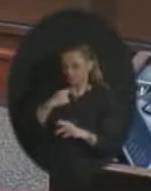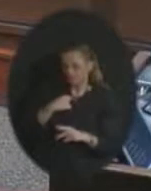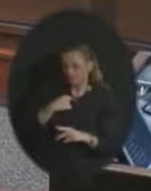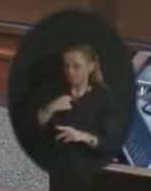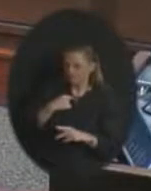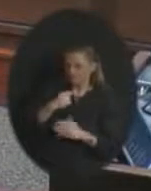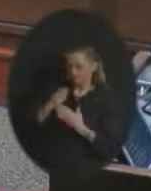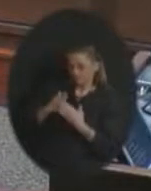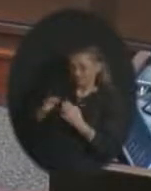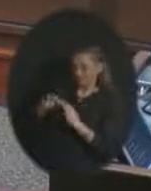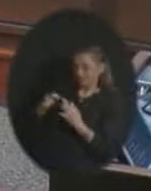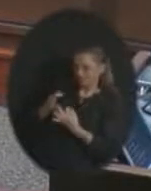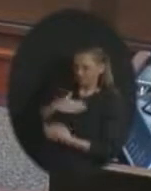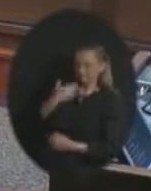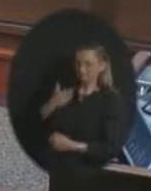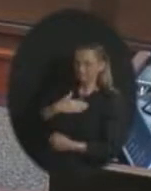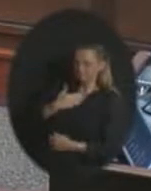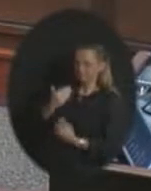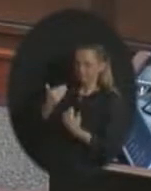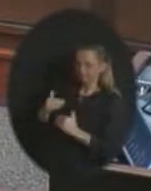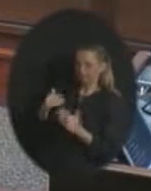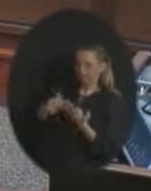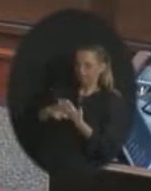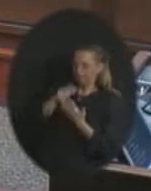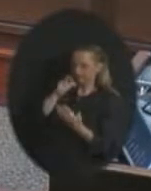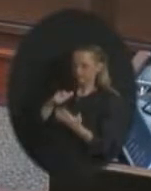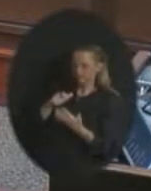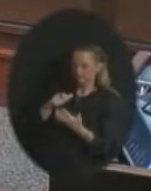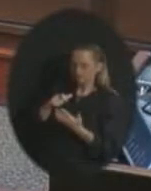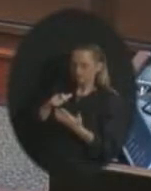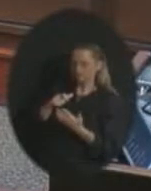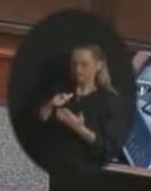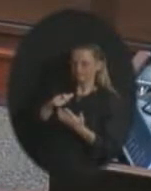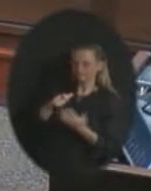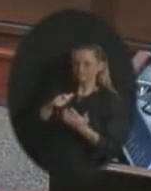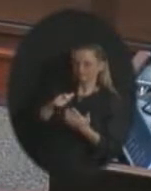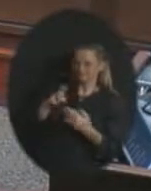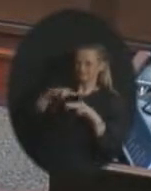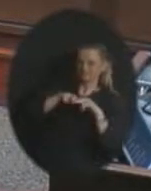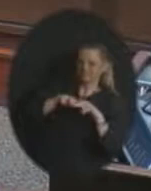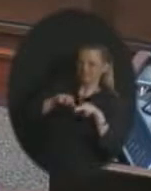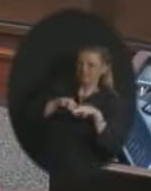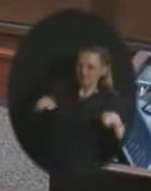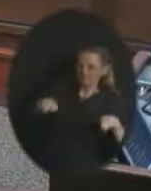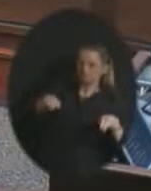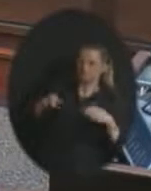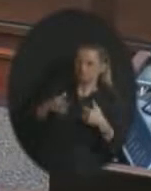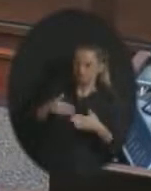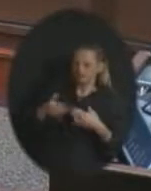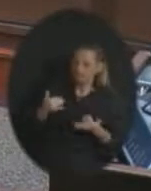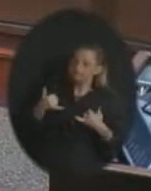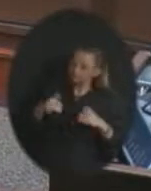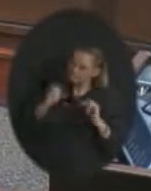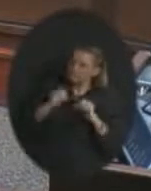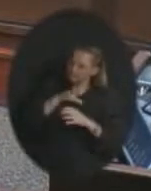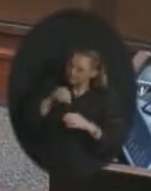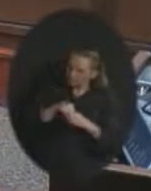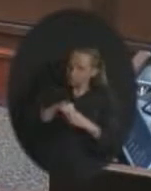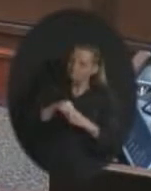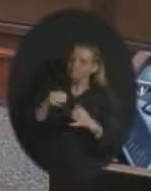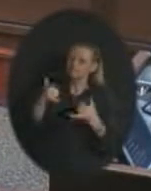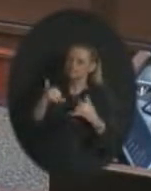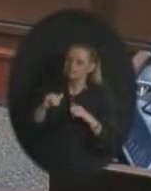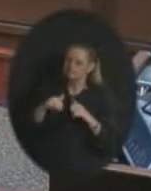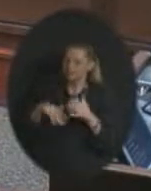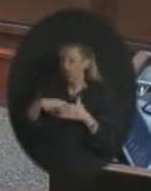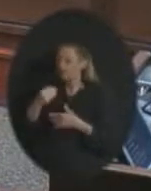certain family members are glad they don't have to go sit on a gymnasium bleacher. they still get to be a part of it. They get to go to dinner. They